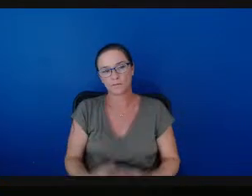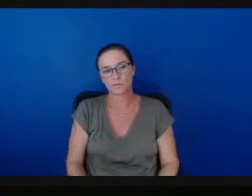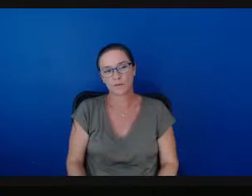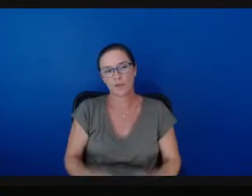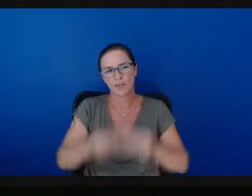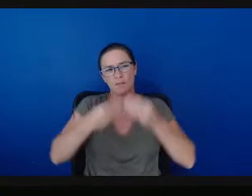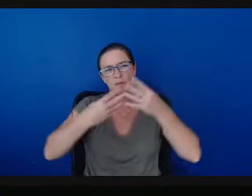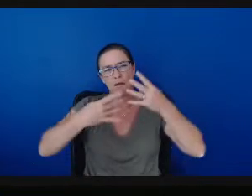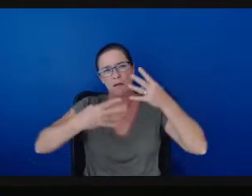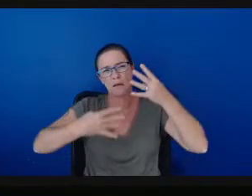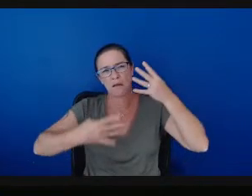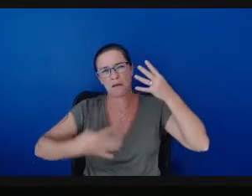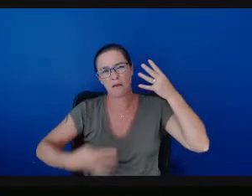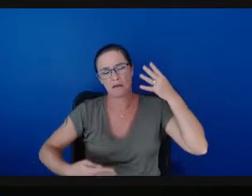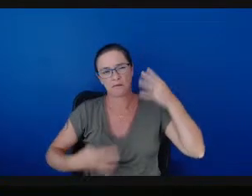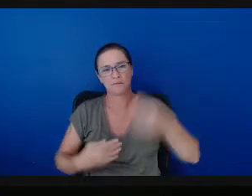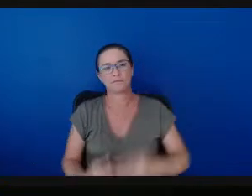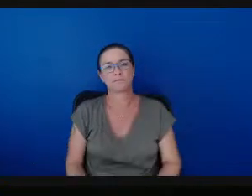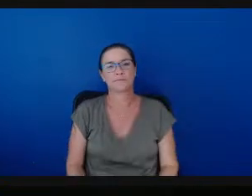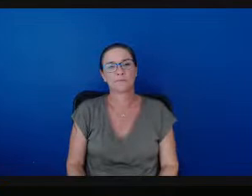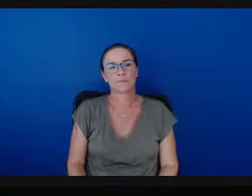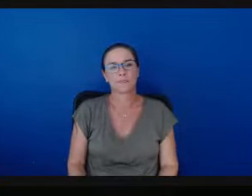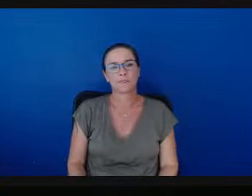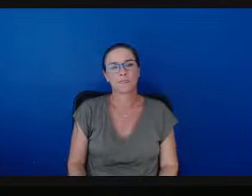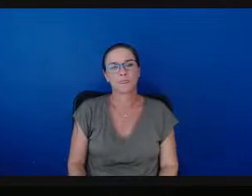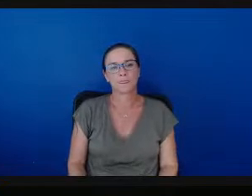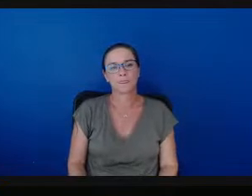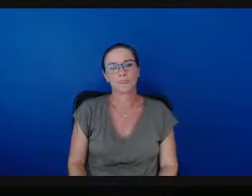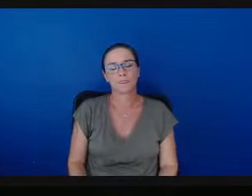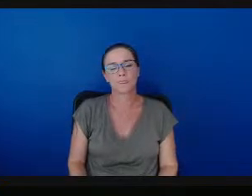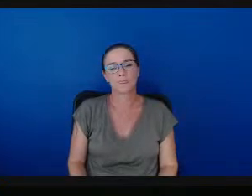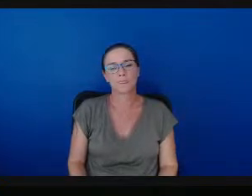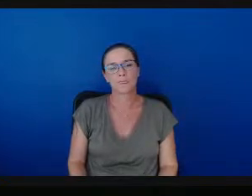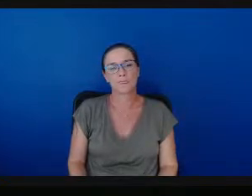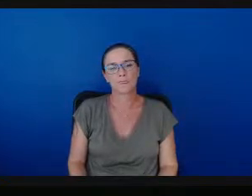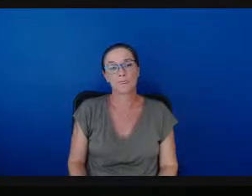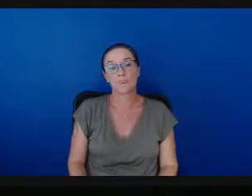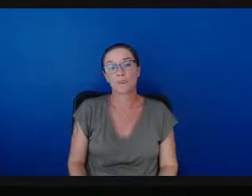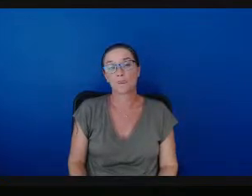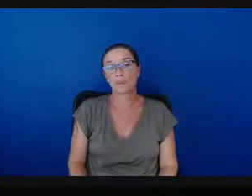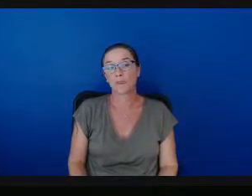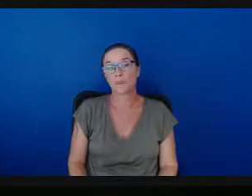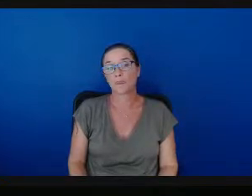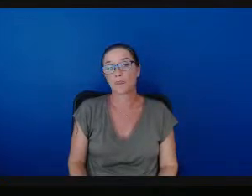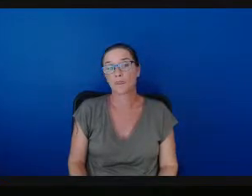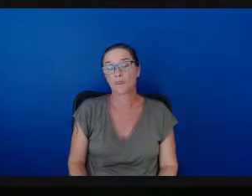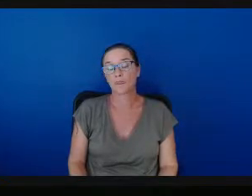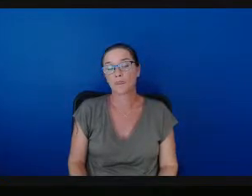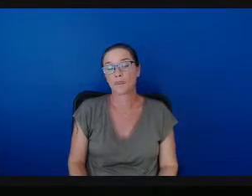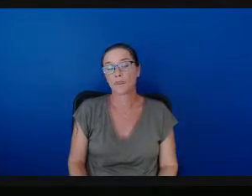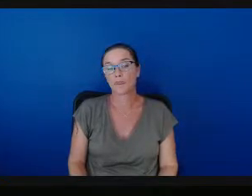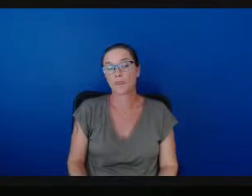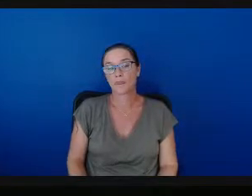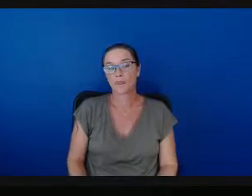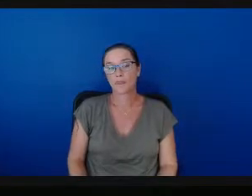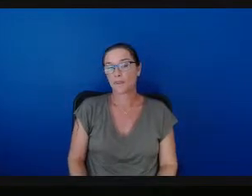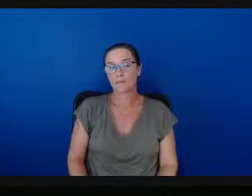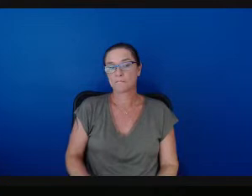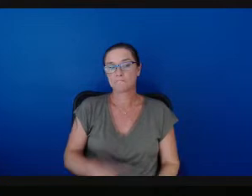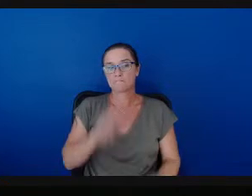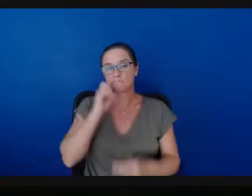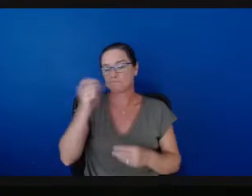a long list here. Will the fissure spread to the other side of the caldera? I doubt it. I think it's kind of established, stabilized for